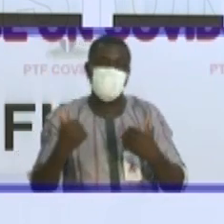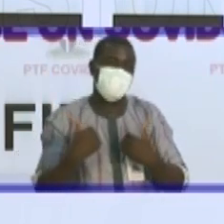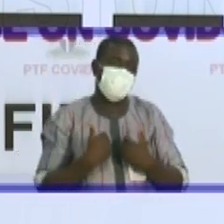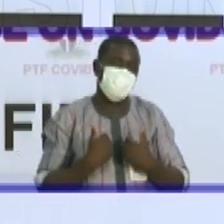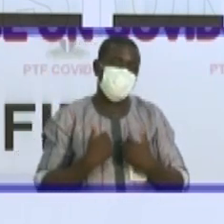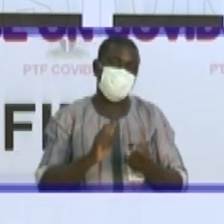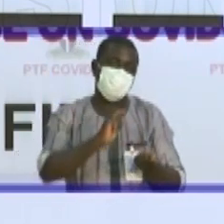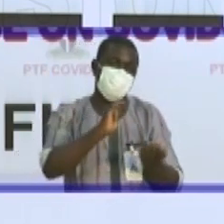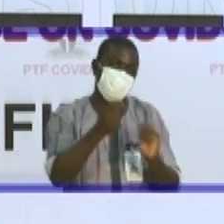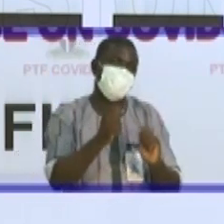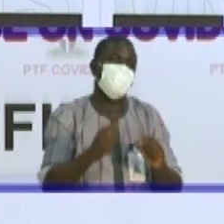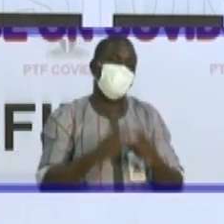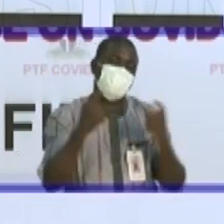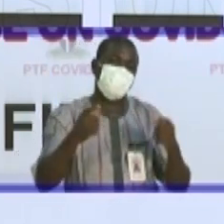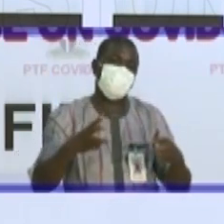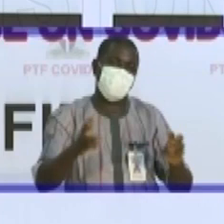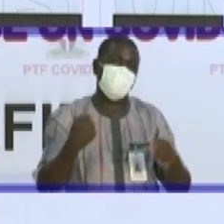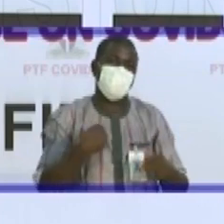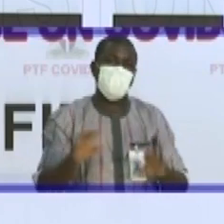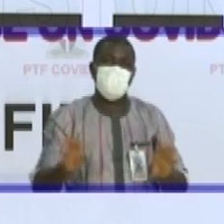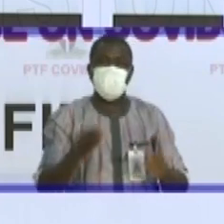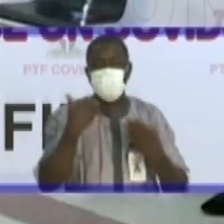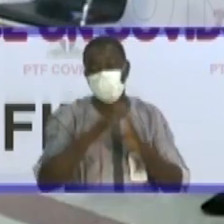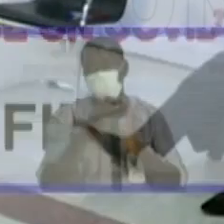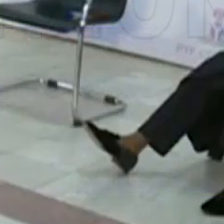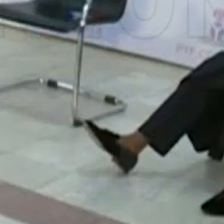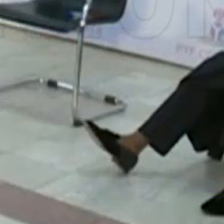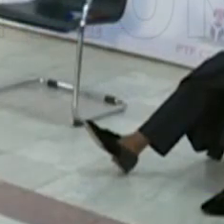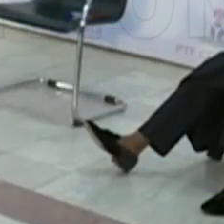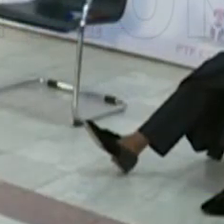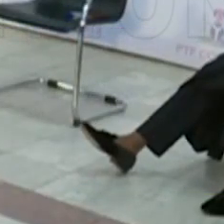has changed the world, so to speak. Okay, thank you very much.